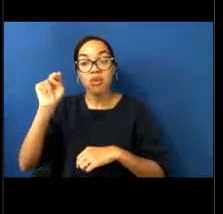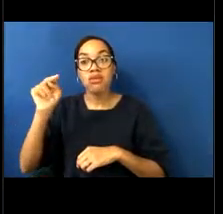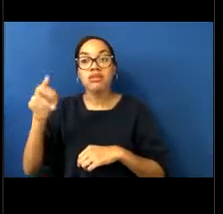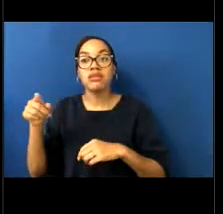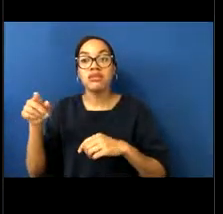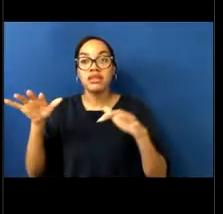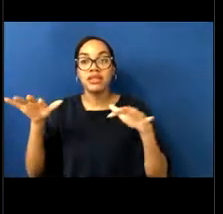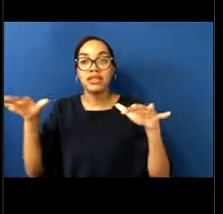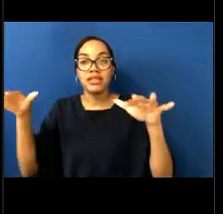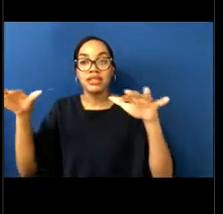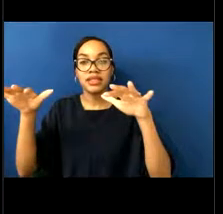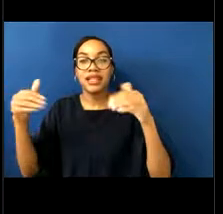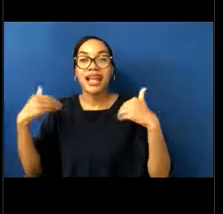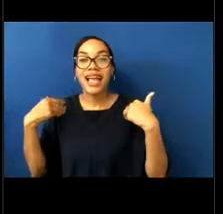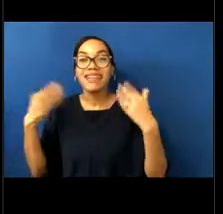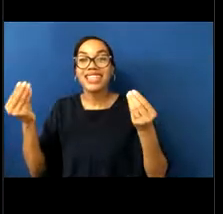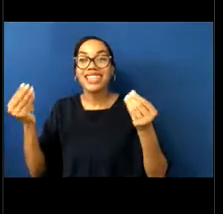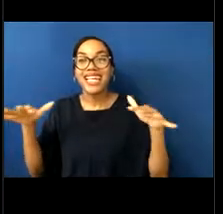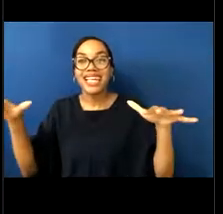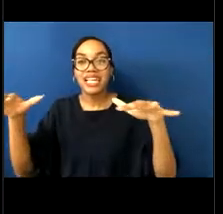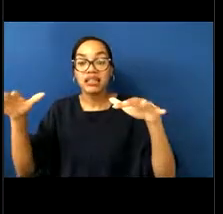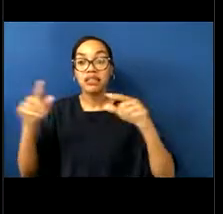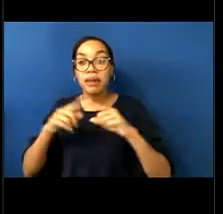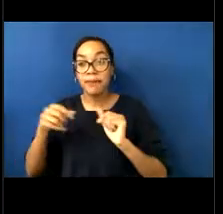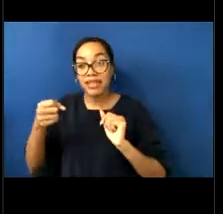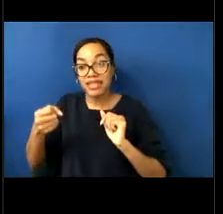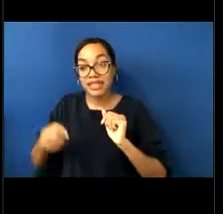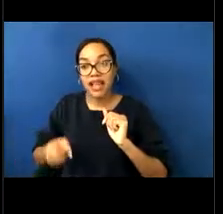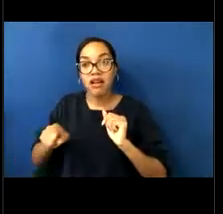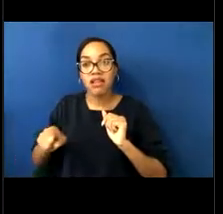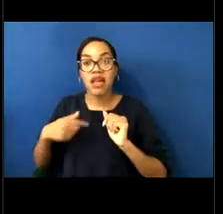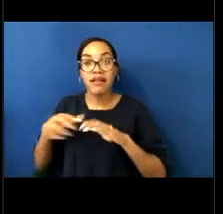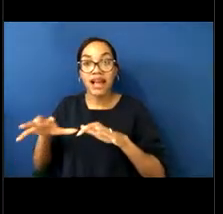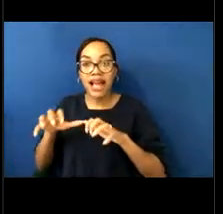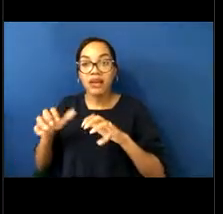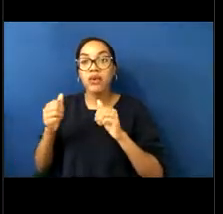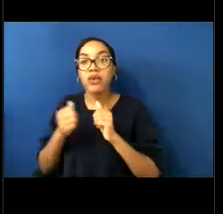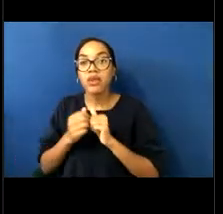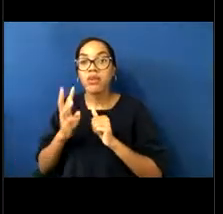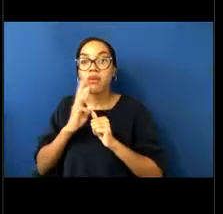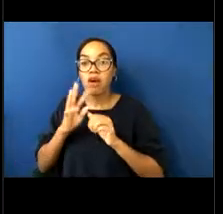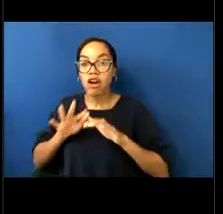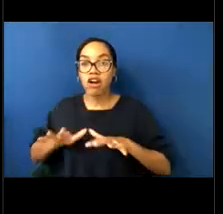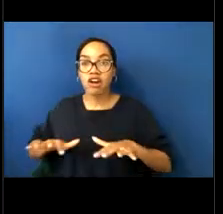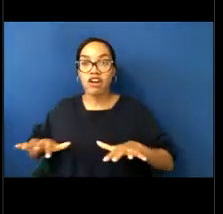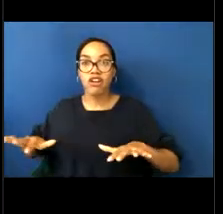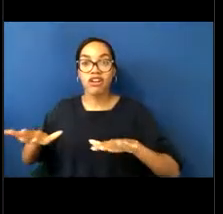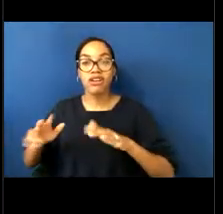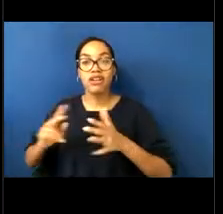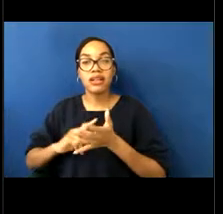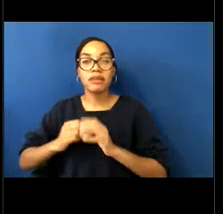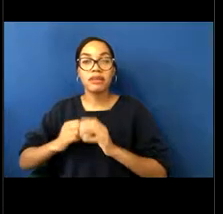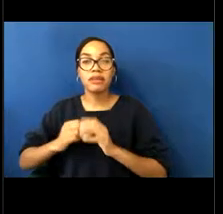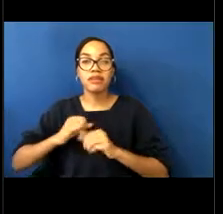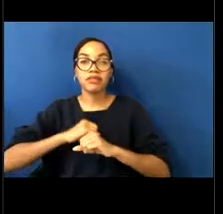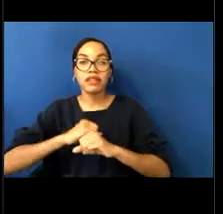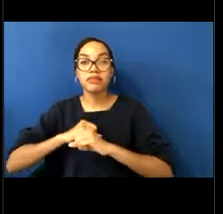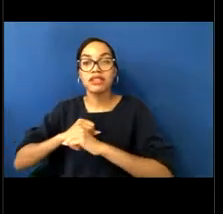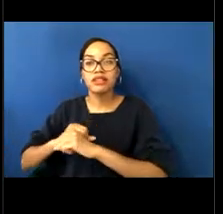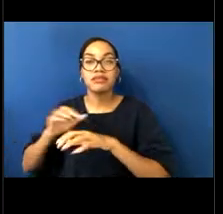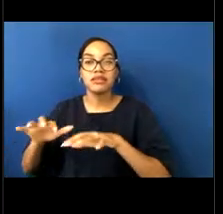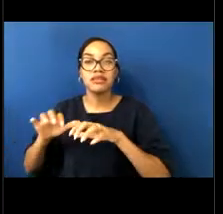continent or land surrounded by water, which you'll be able to see in the next slide. So a very good answer to the person that got that right. That's exactly right. It's also known as Arctic